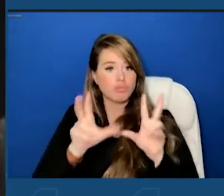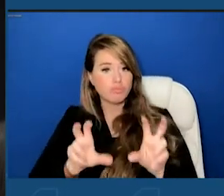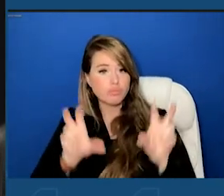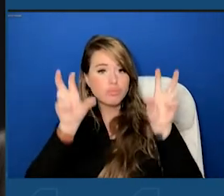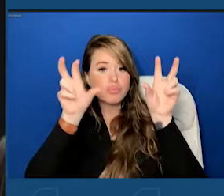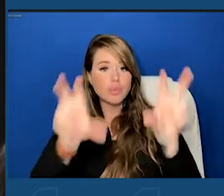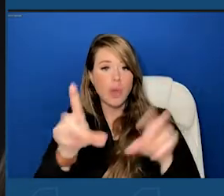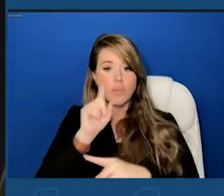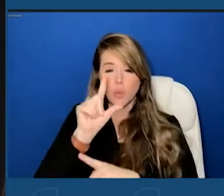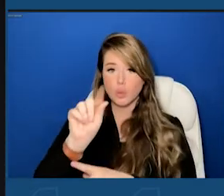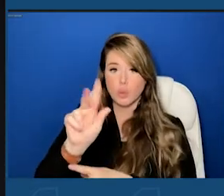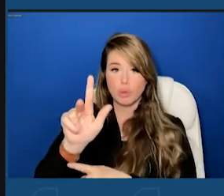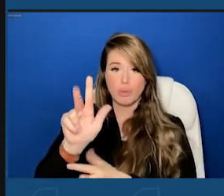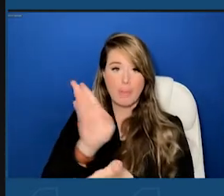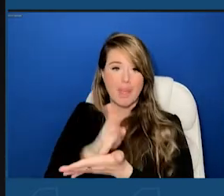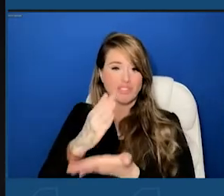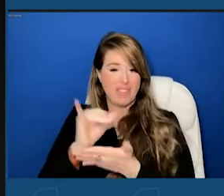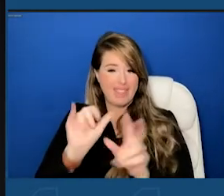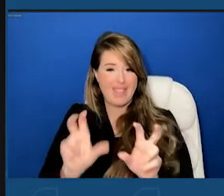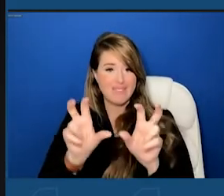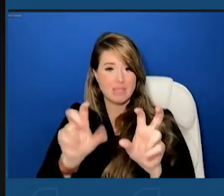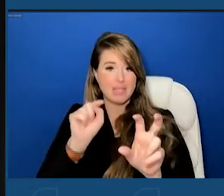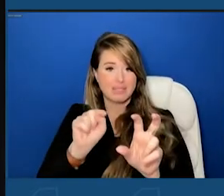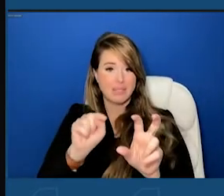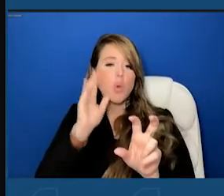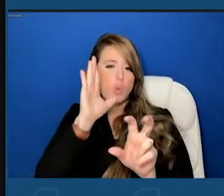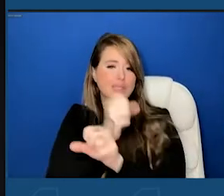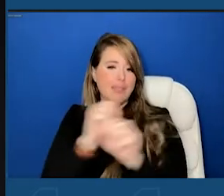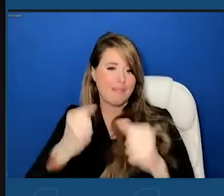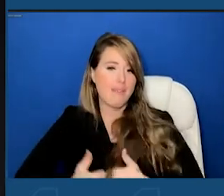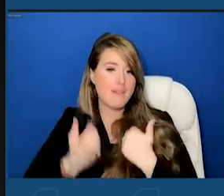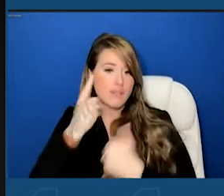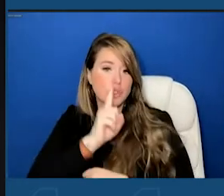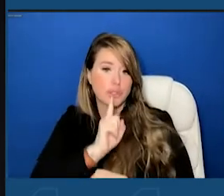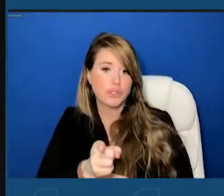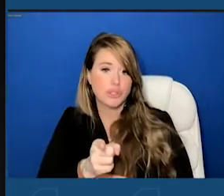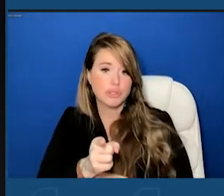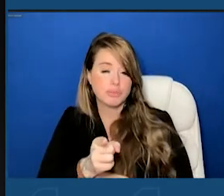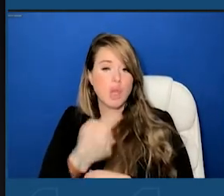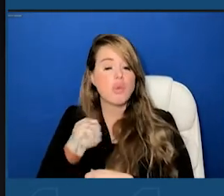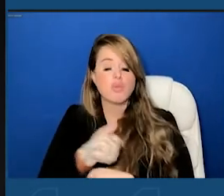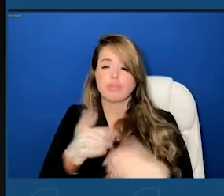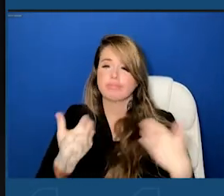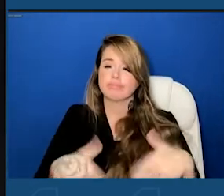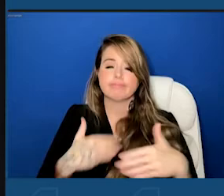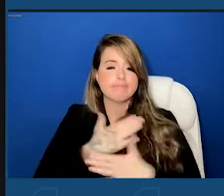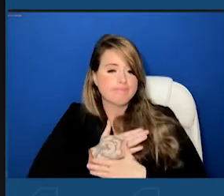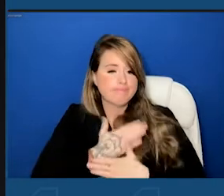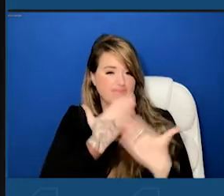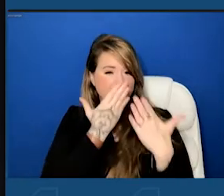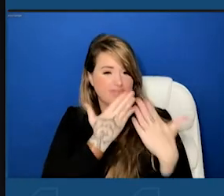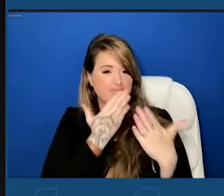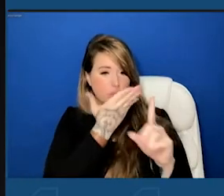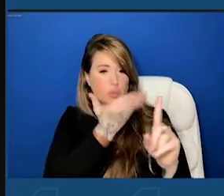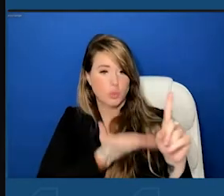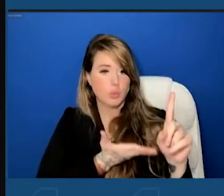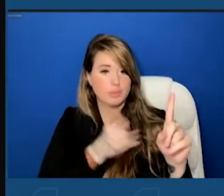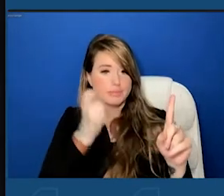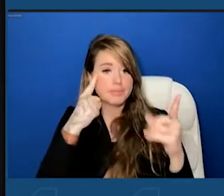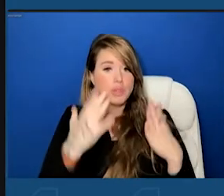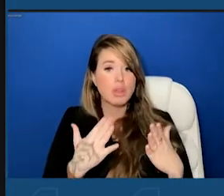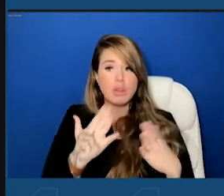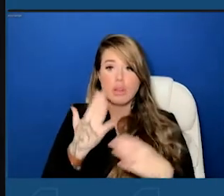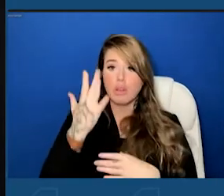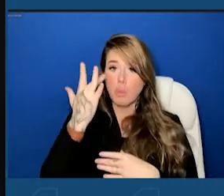2023 budget will literally save lives. And for that, we are really grateful, because as a GIVE